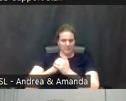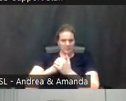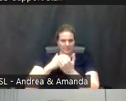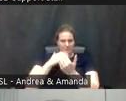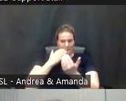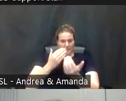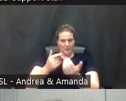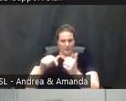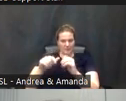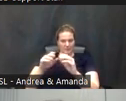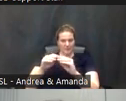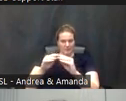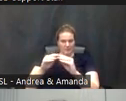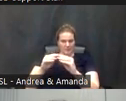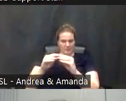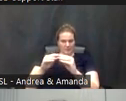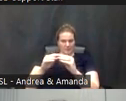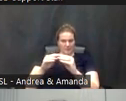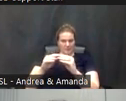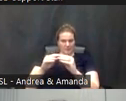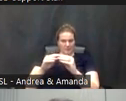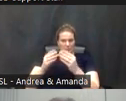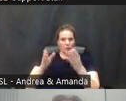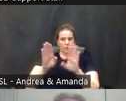Thank you. This meeting is adjourned.